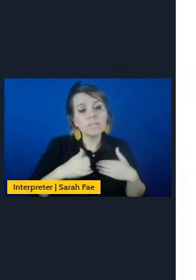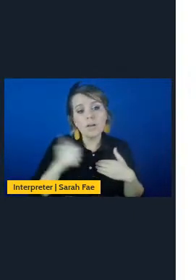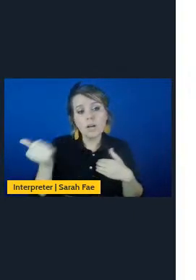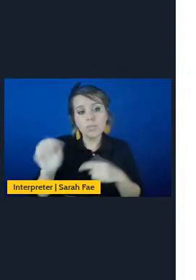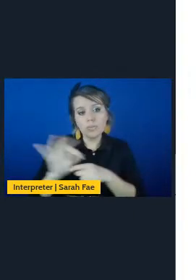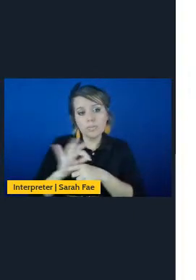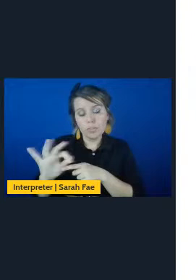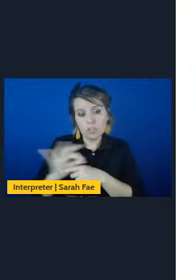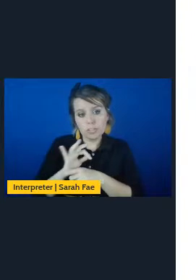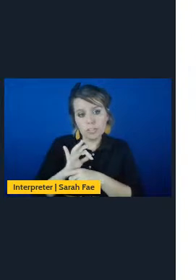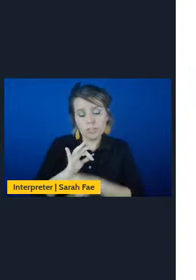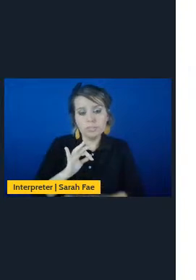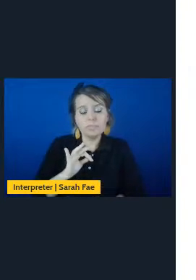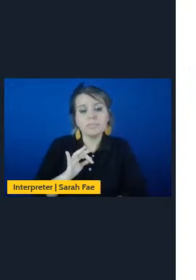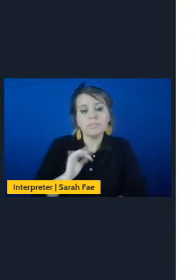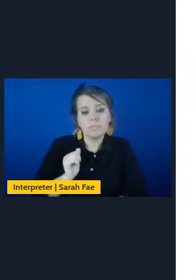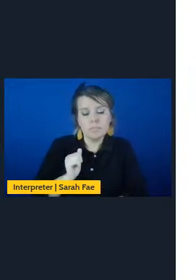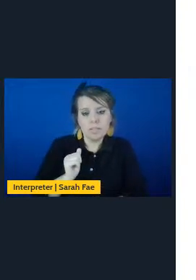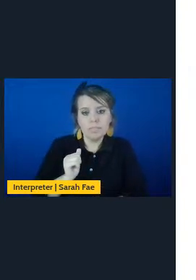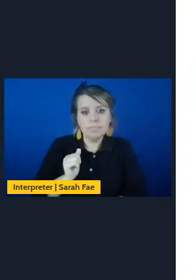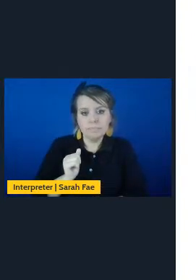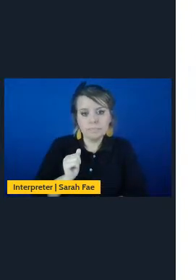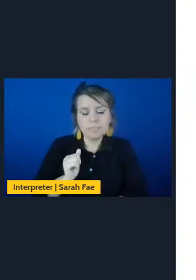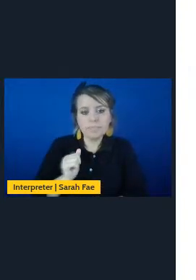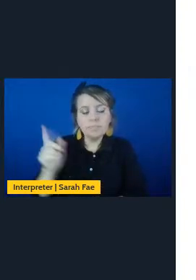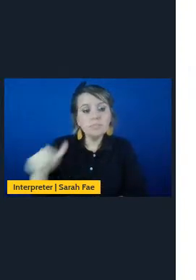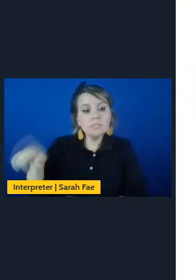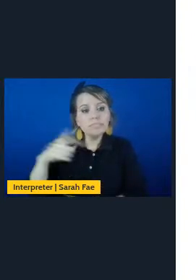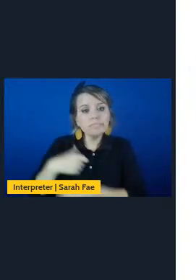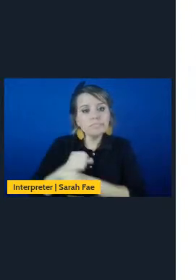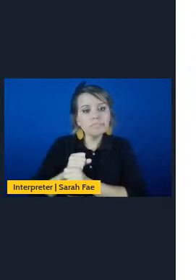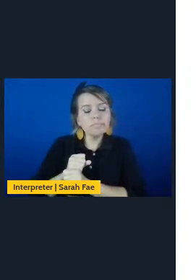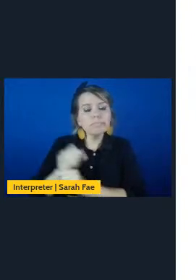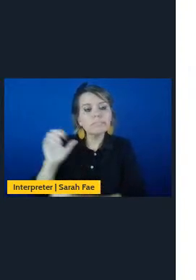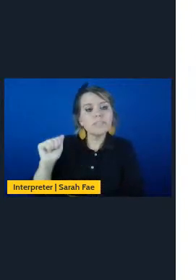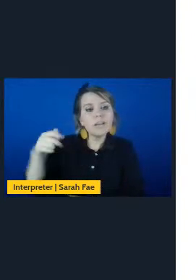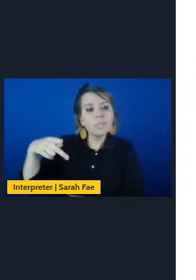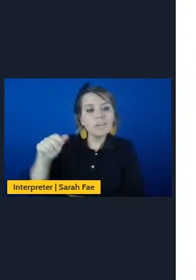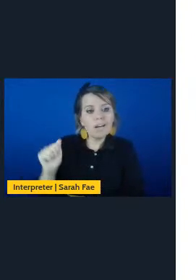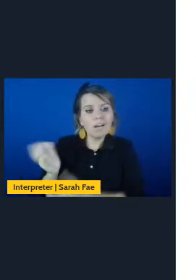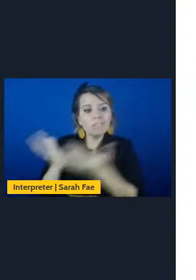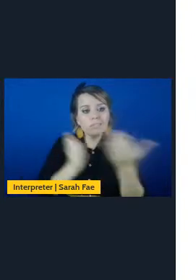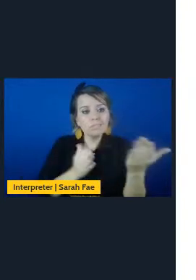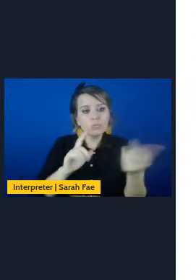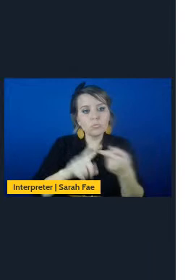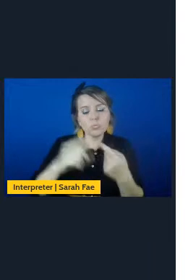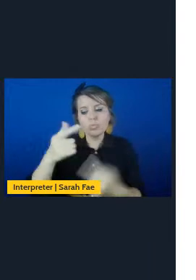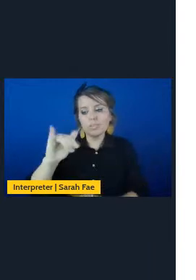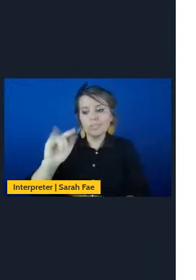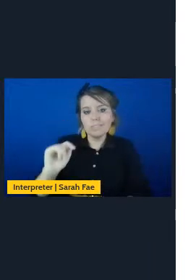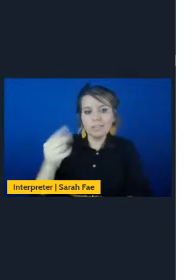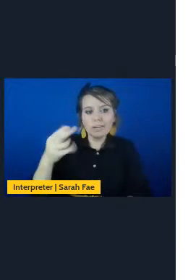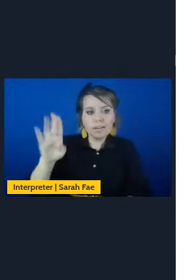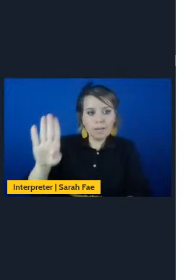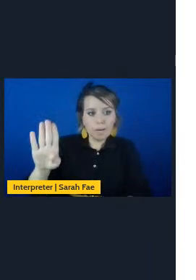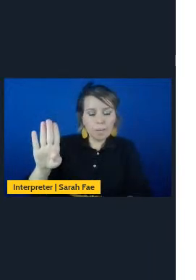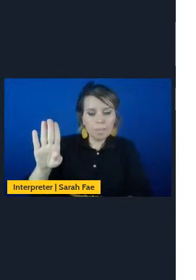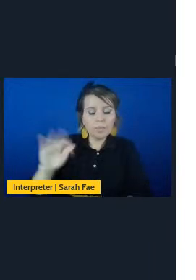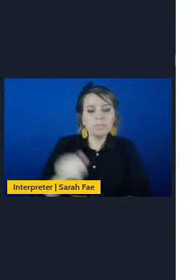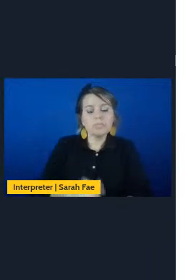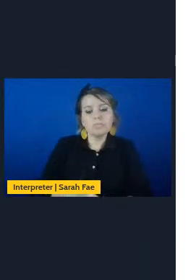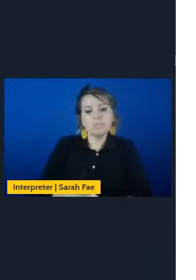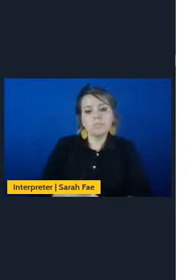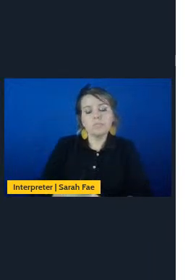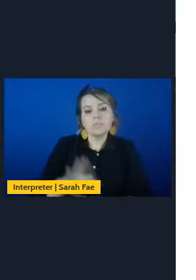build project, and they make API call to GitHub or Bitbucket, setting the commit build status